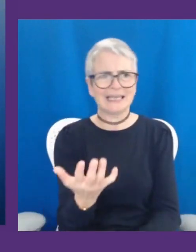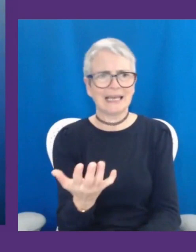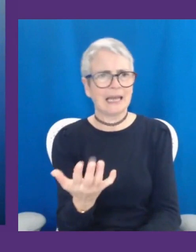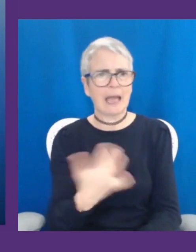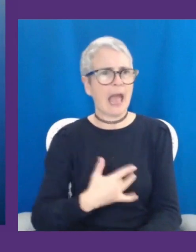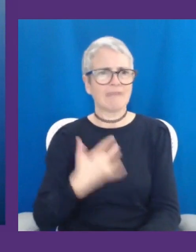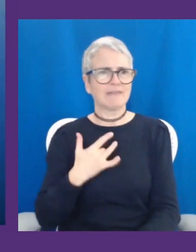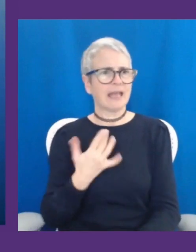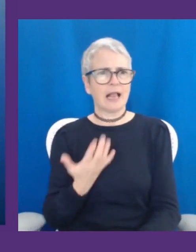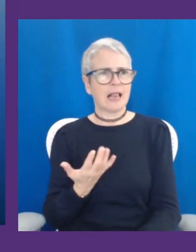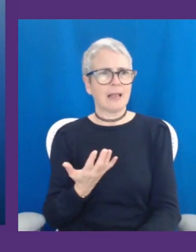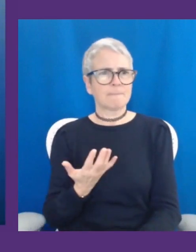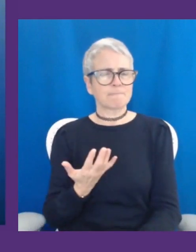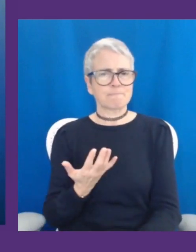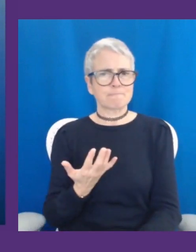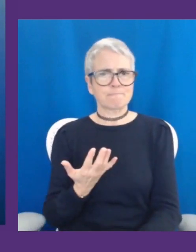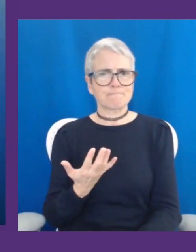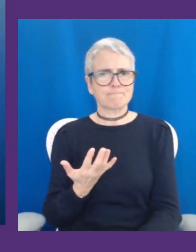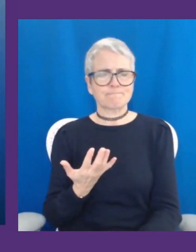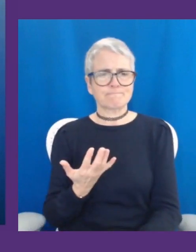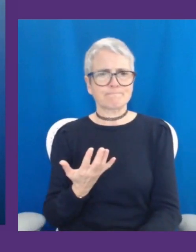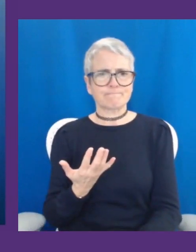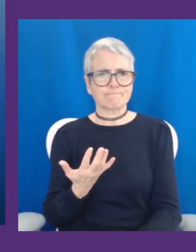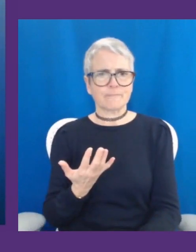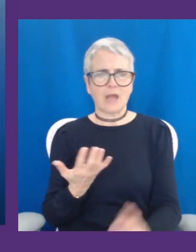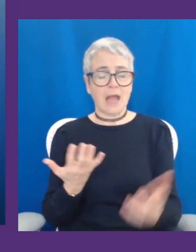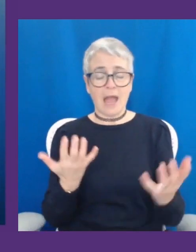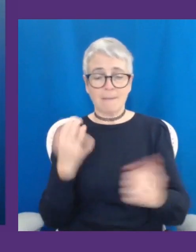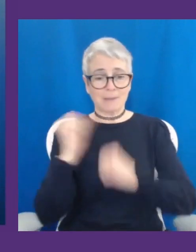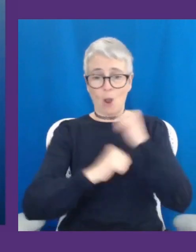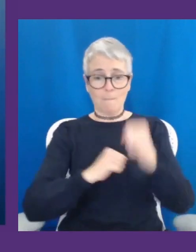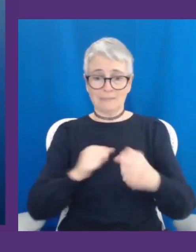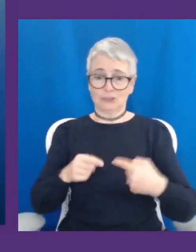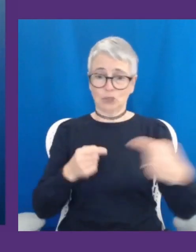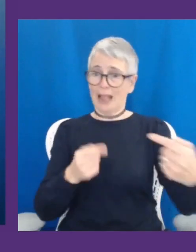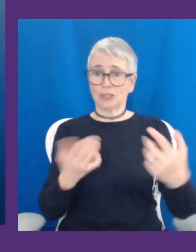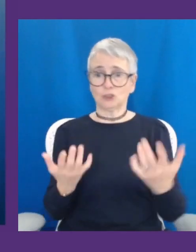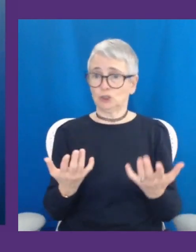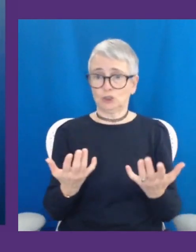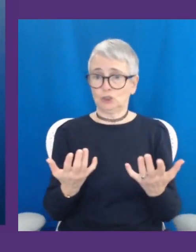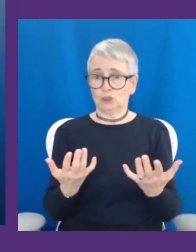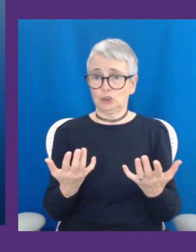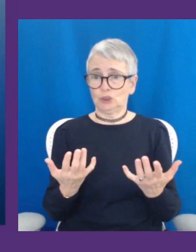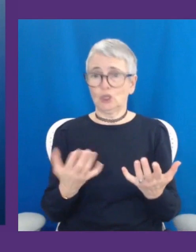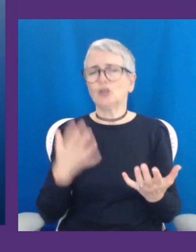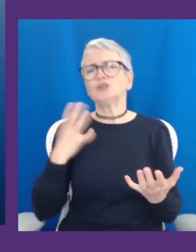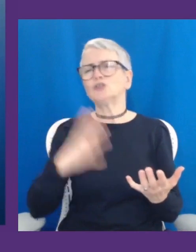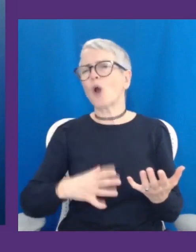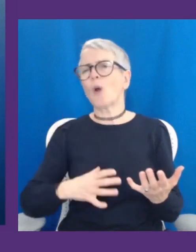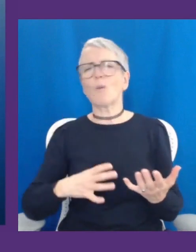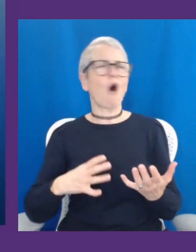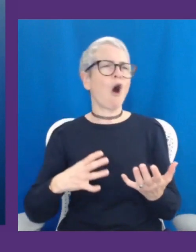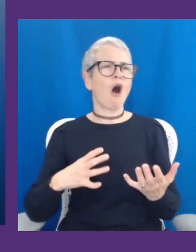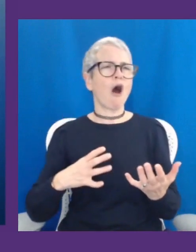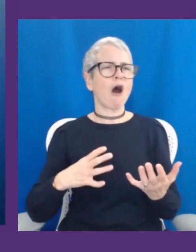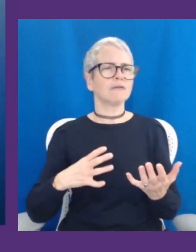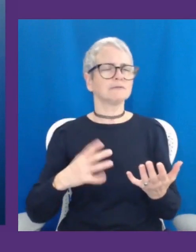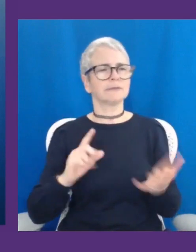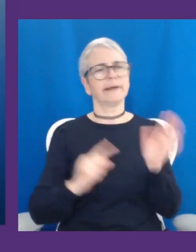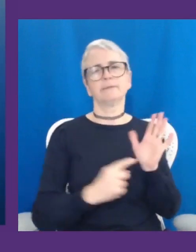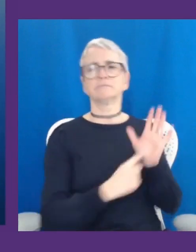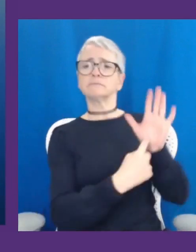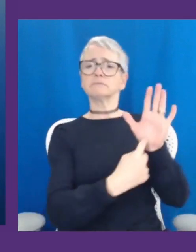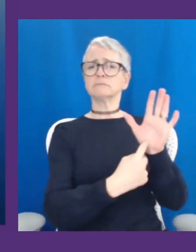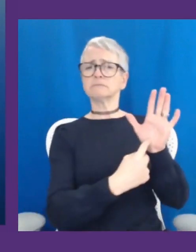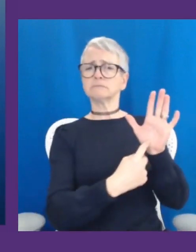are all challenging ourselves, aren't we? Look, we don't want to have poster child or man and women for in front of a